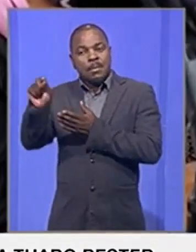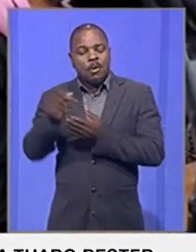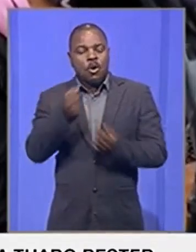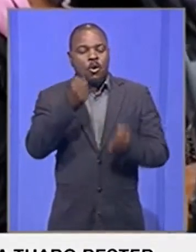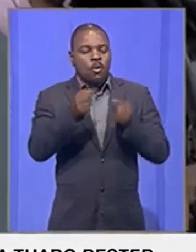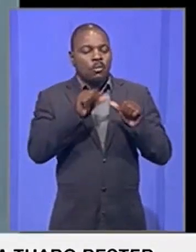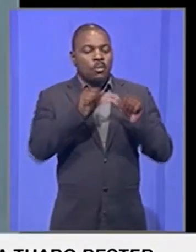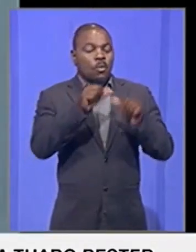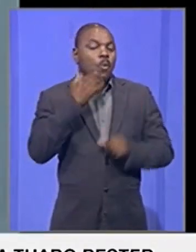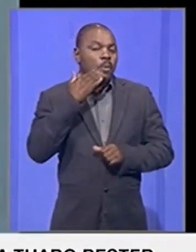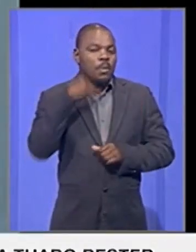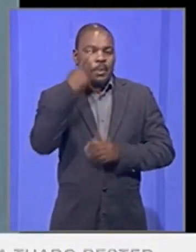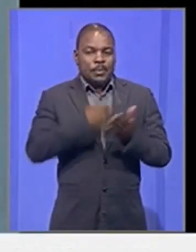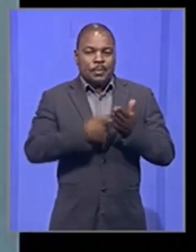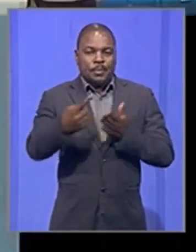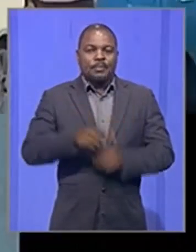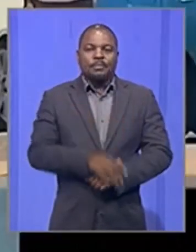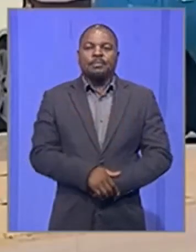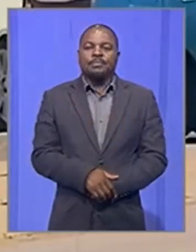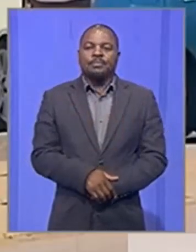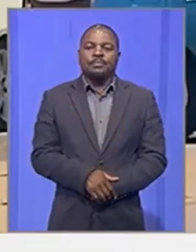tlang.